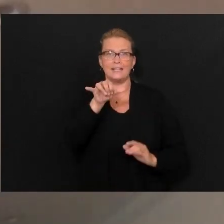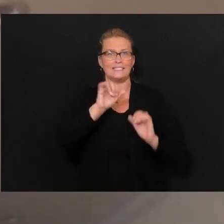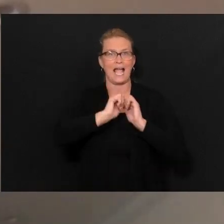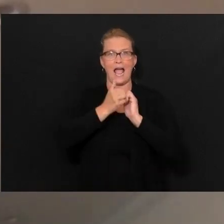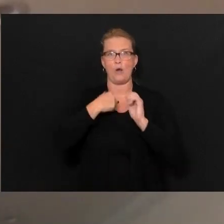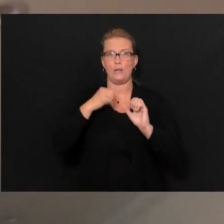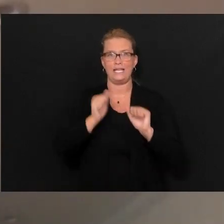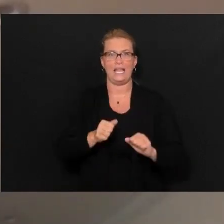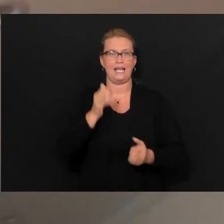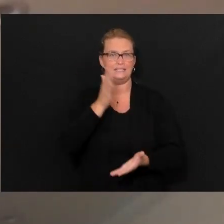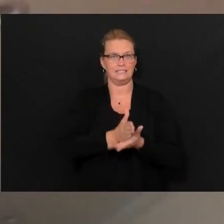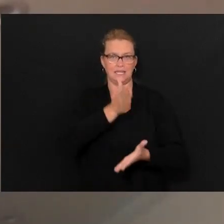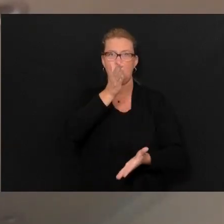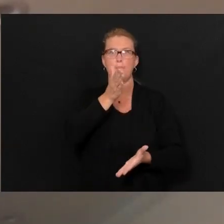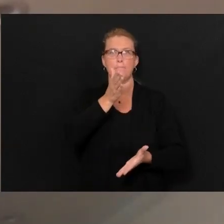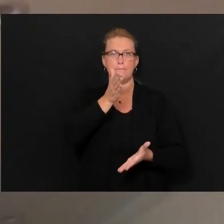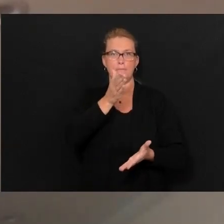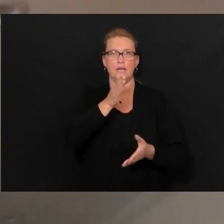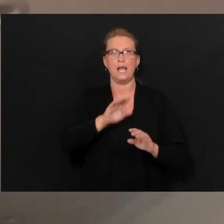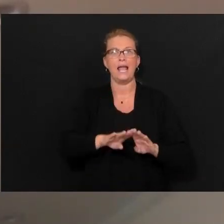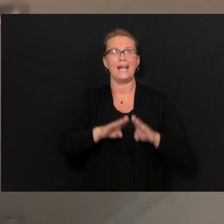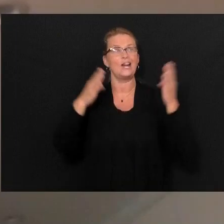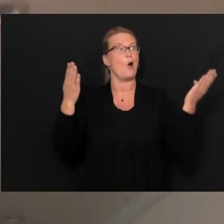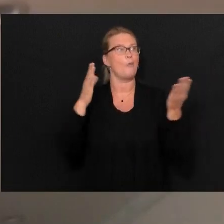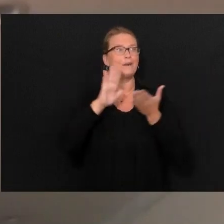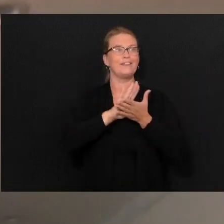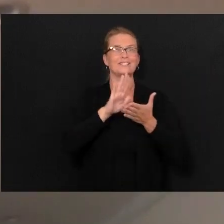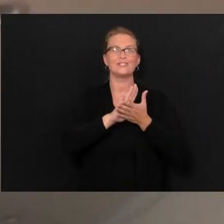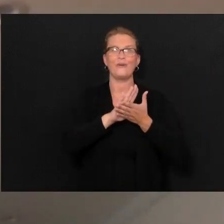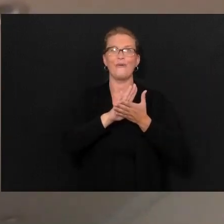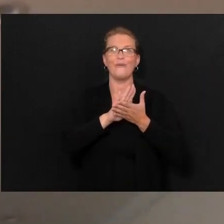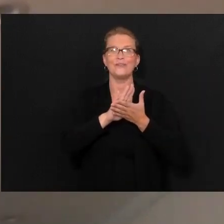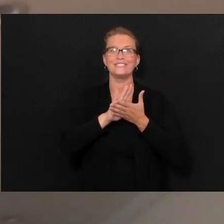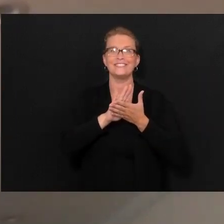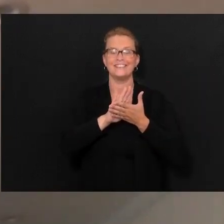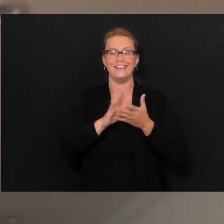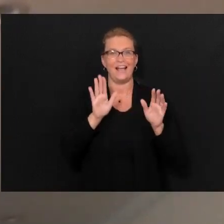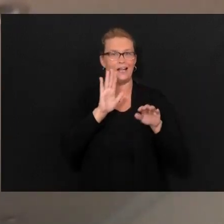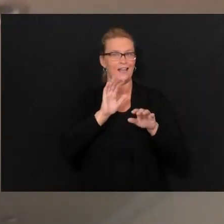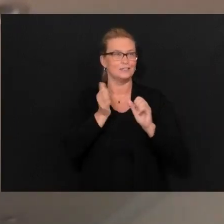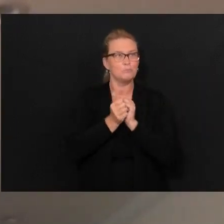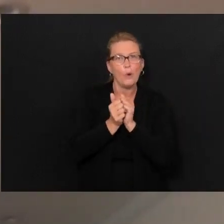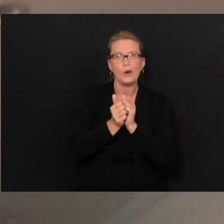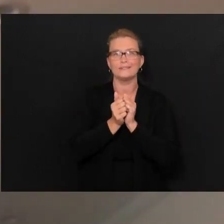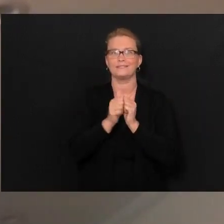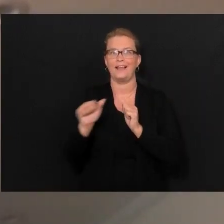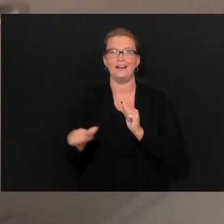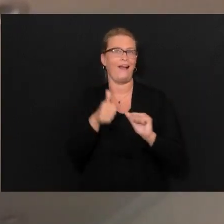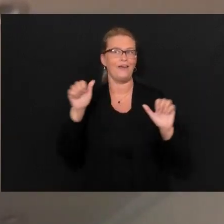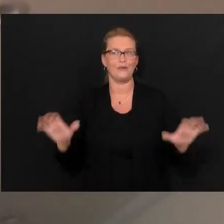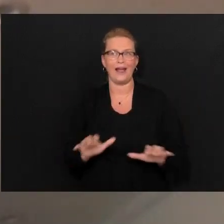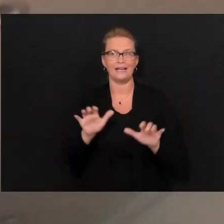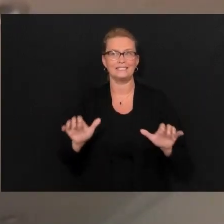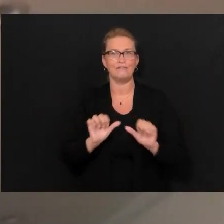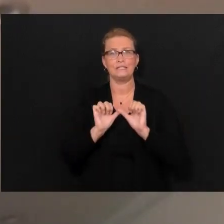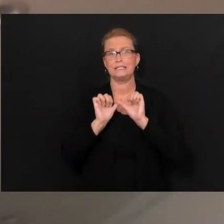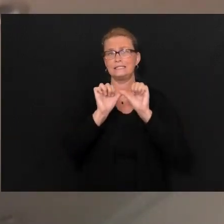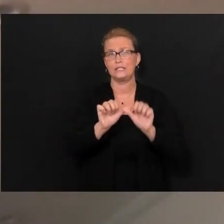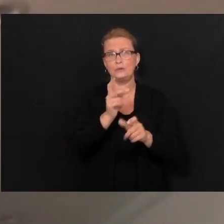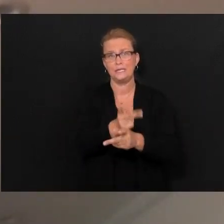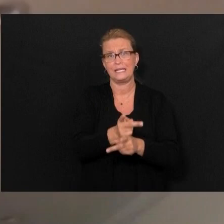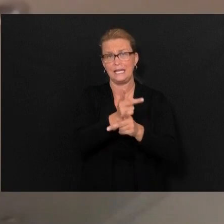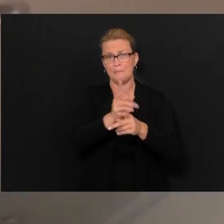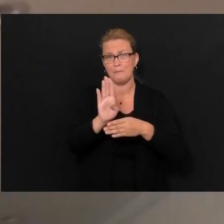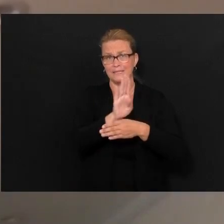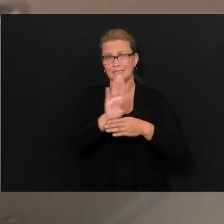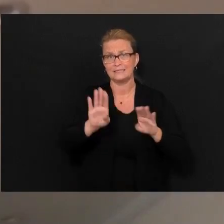to sustainably open our schools and sports and other activities, continue to keep our businesses open, and